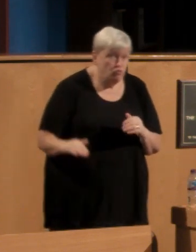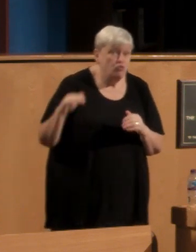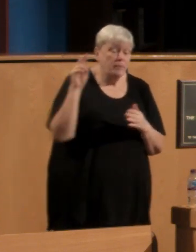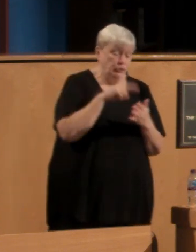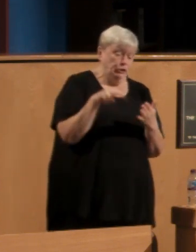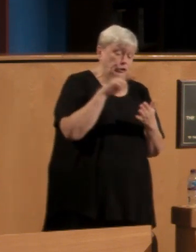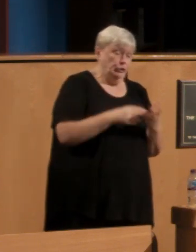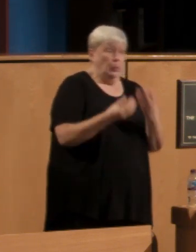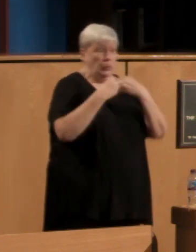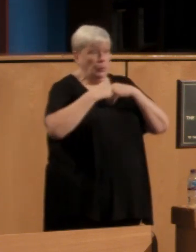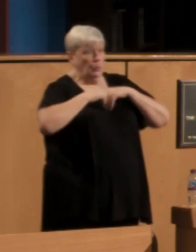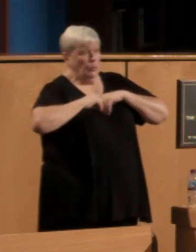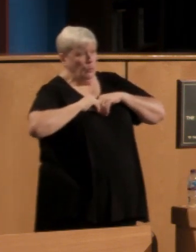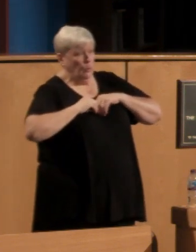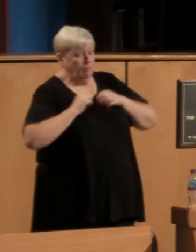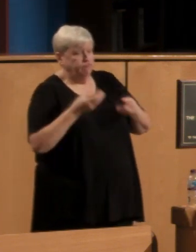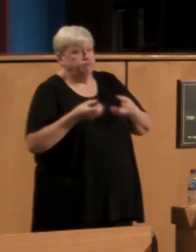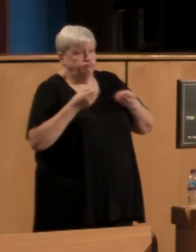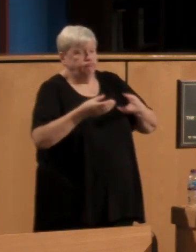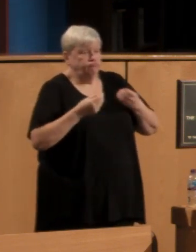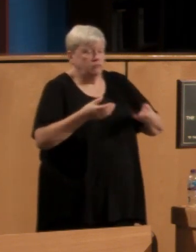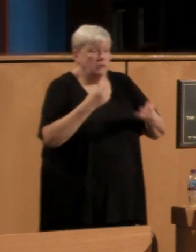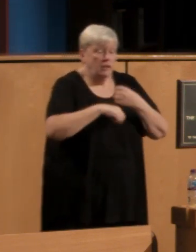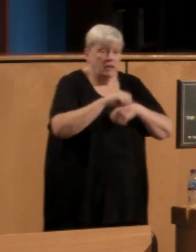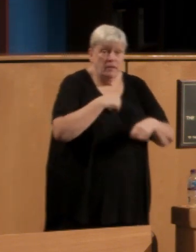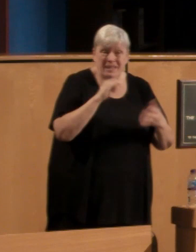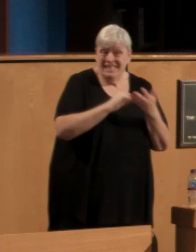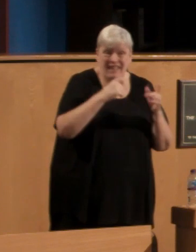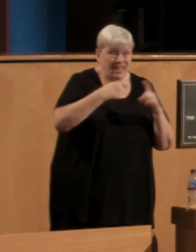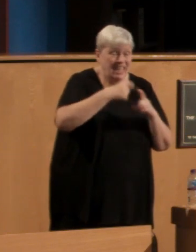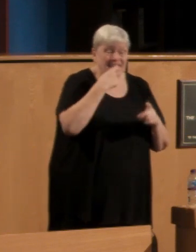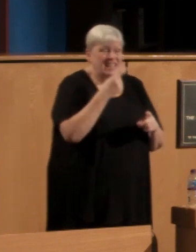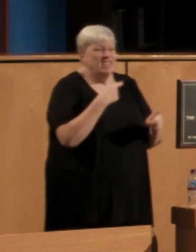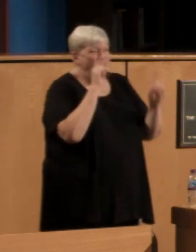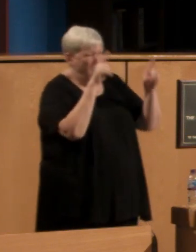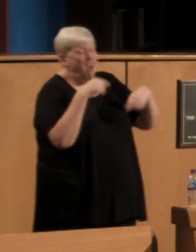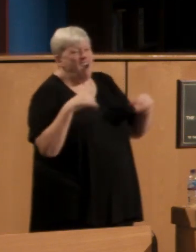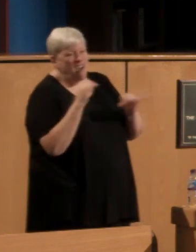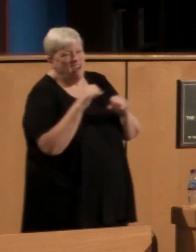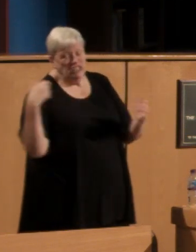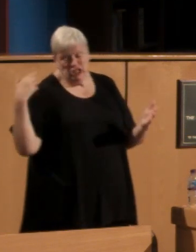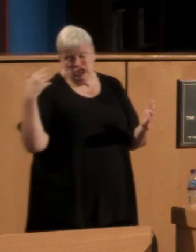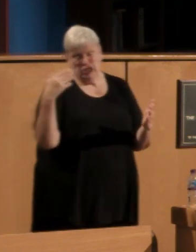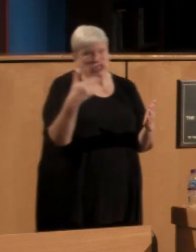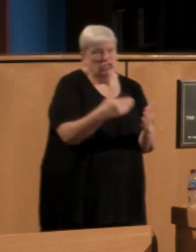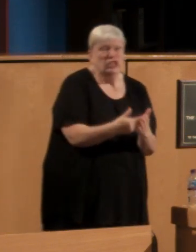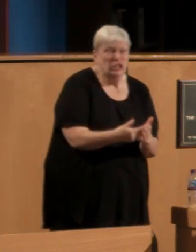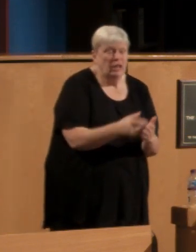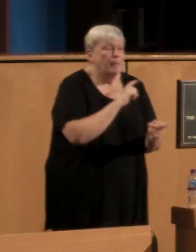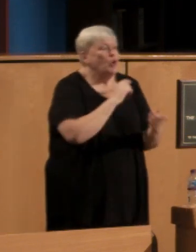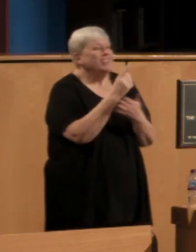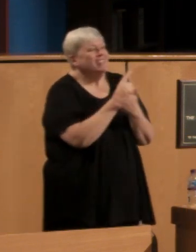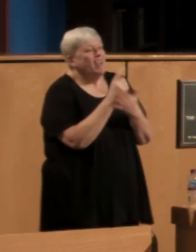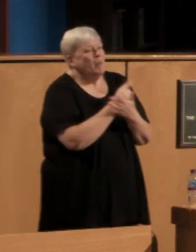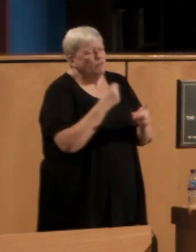comics. And like in Danse Macabre, Stephen King specifically says, horror is an inherently conservative genre because it is about